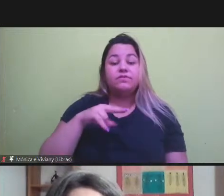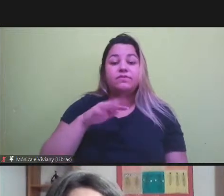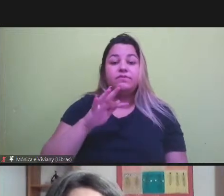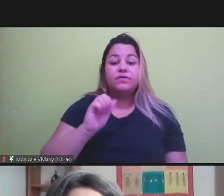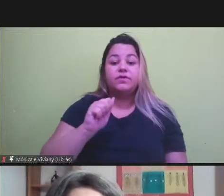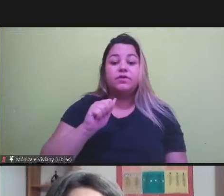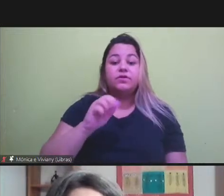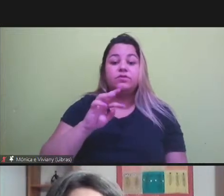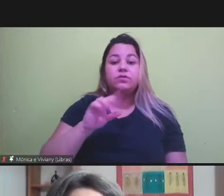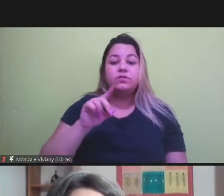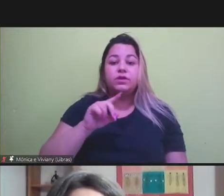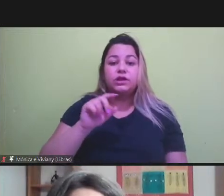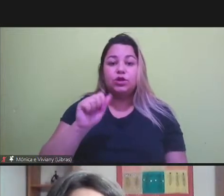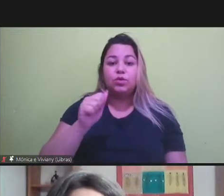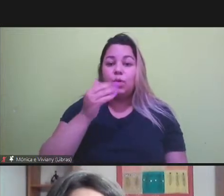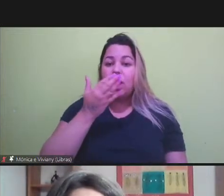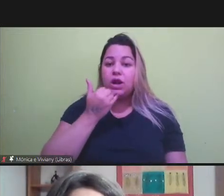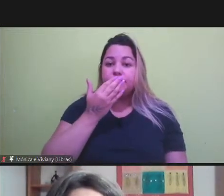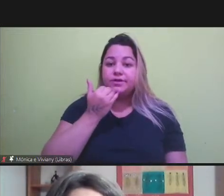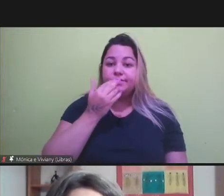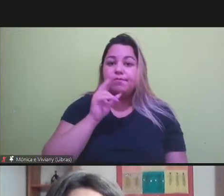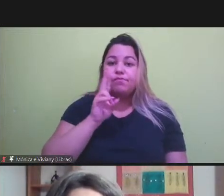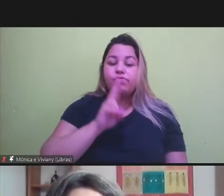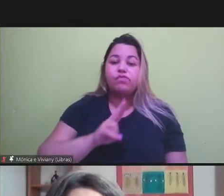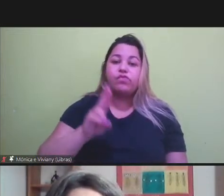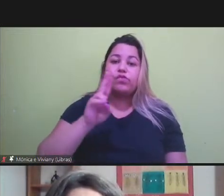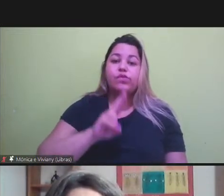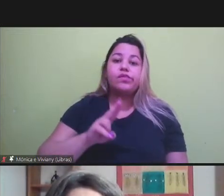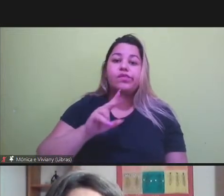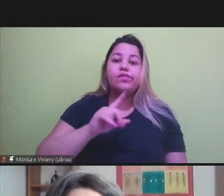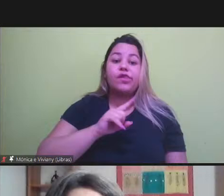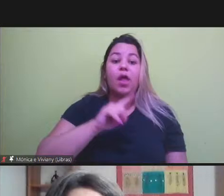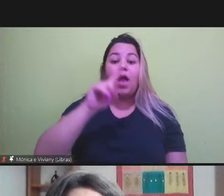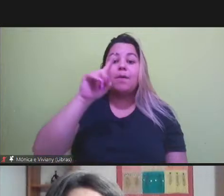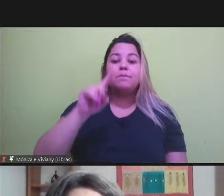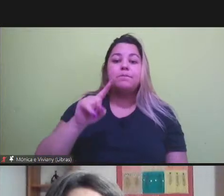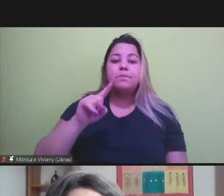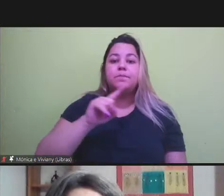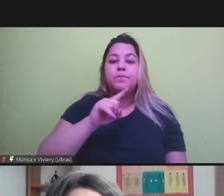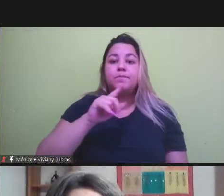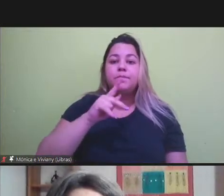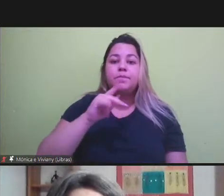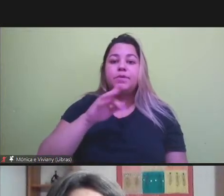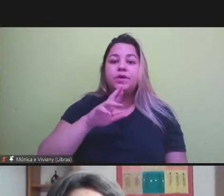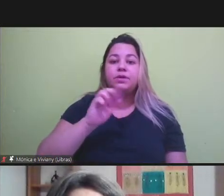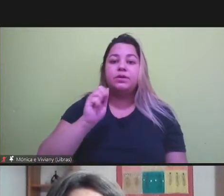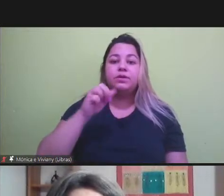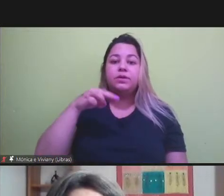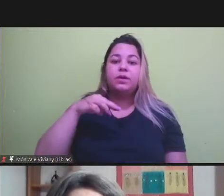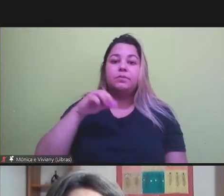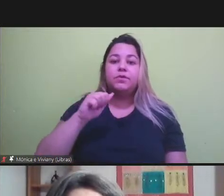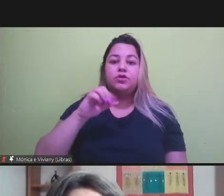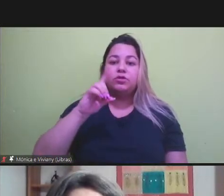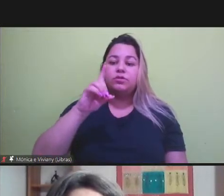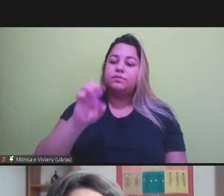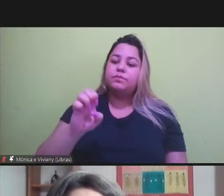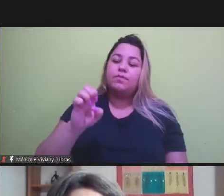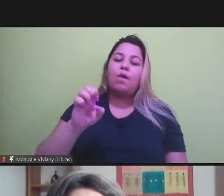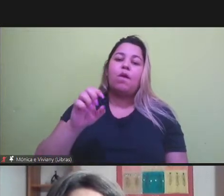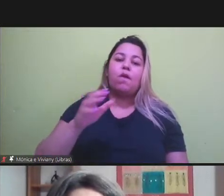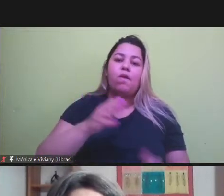you emphasize the new recommendations of the food guide on using the pyramid, since this one does not separate the